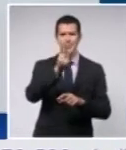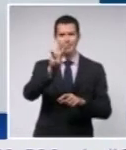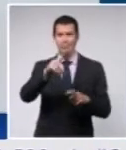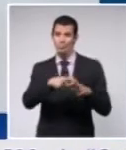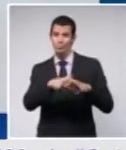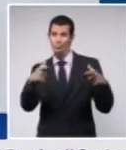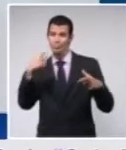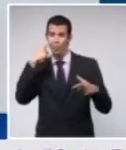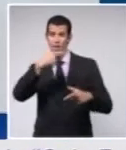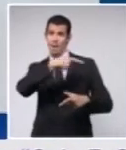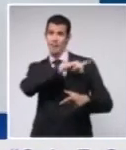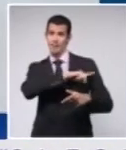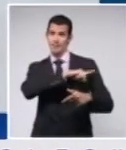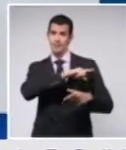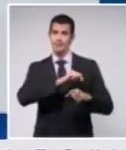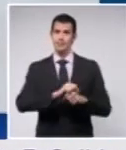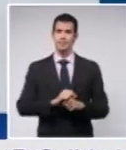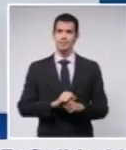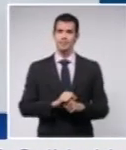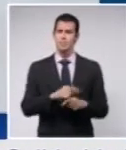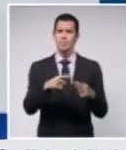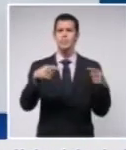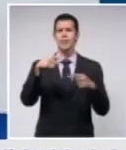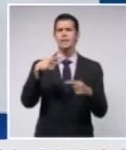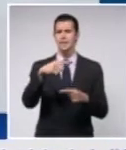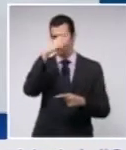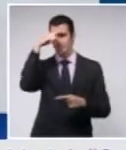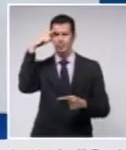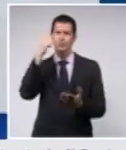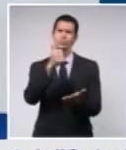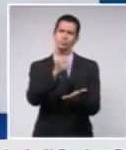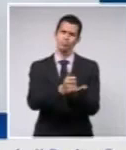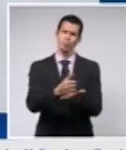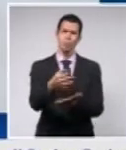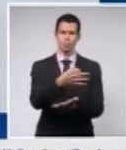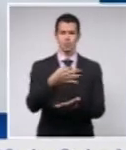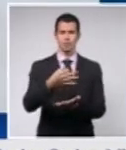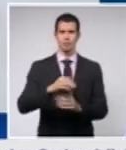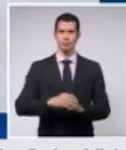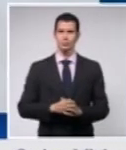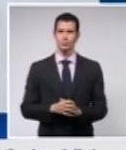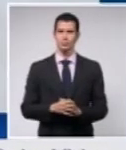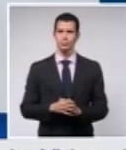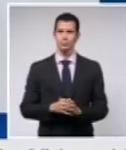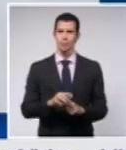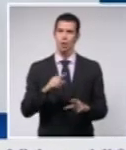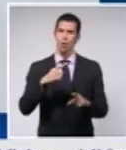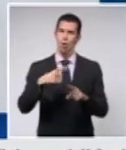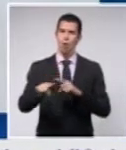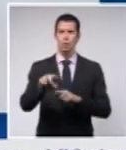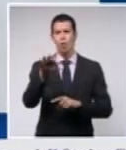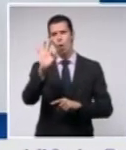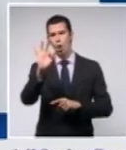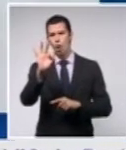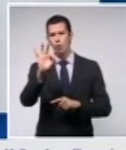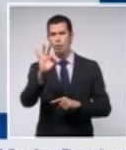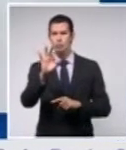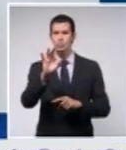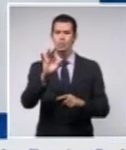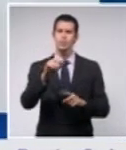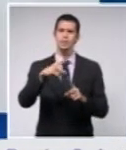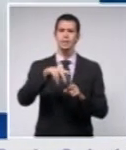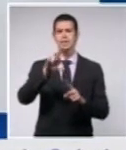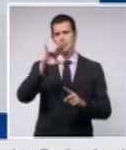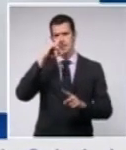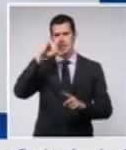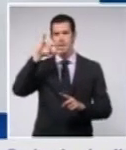Sancti Spiritus belong to the municipalities of Sancti Spiritus with 15 and